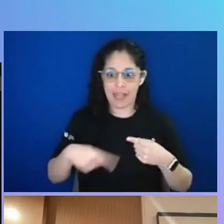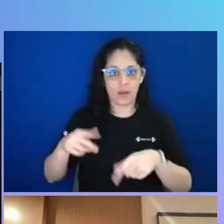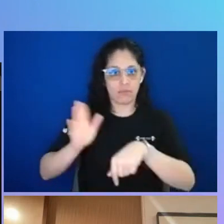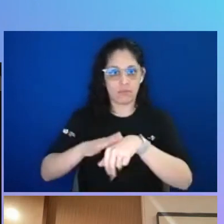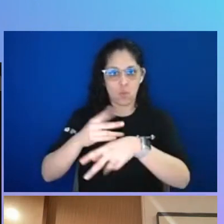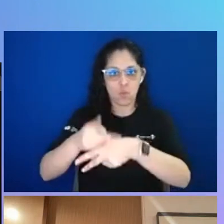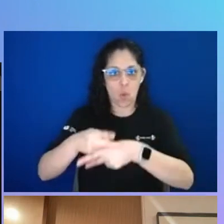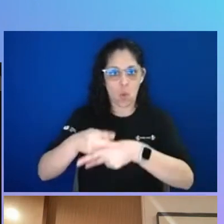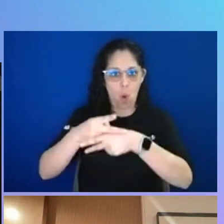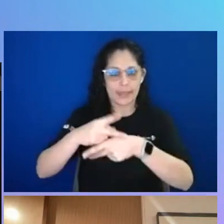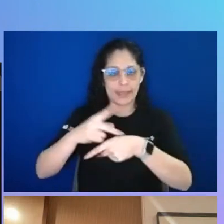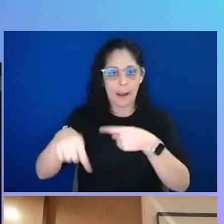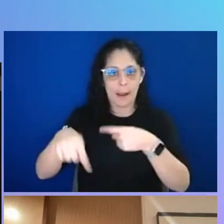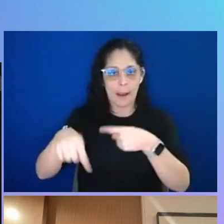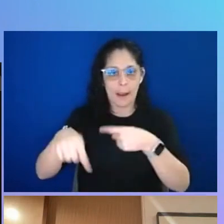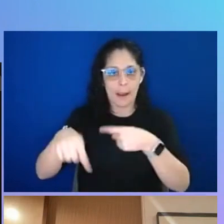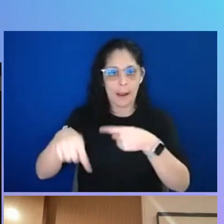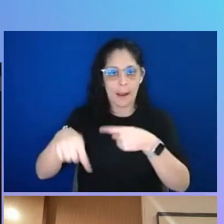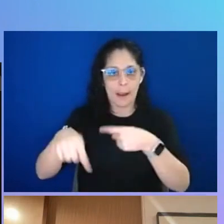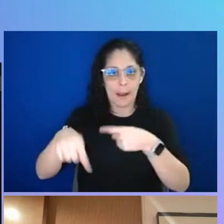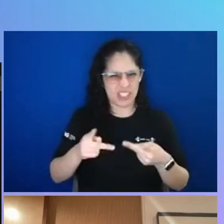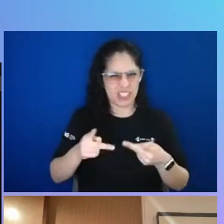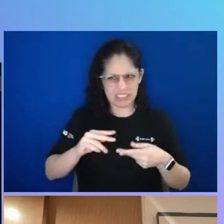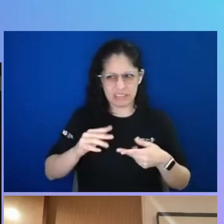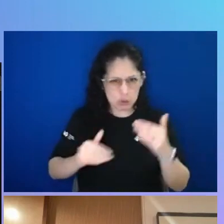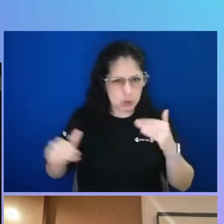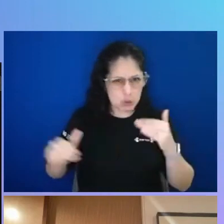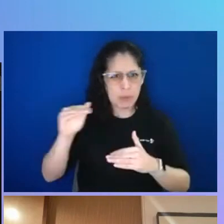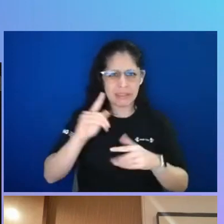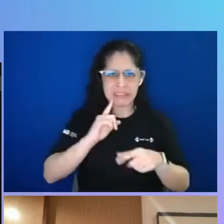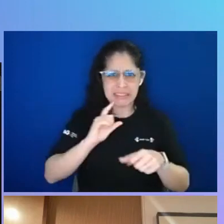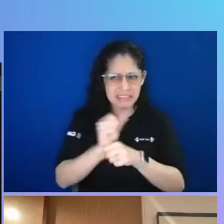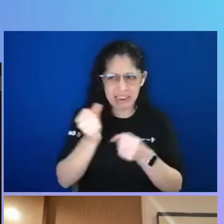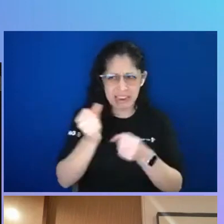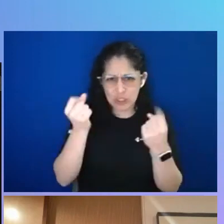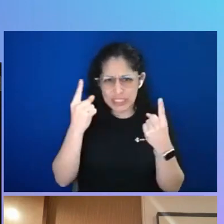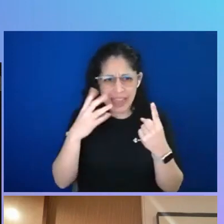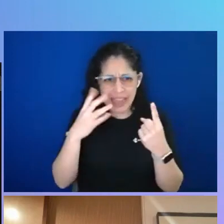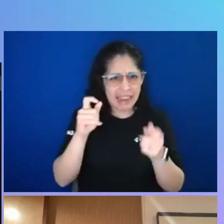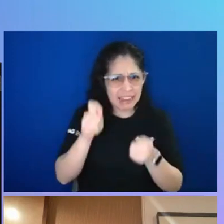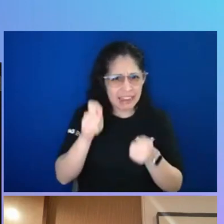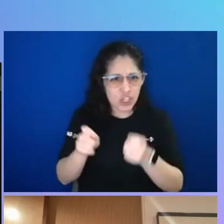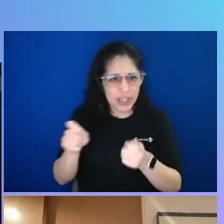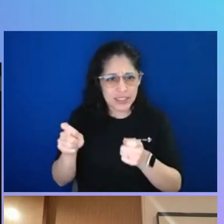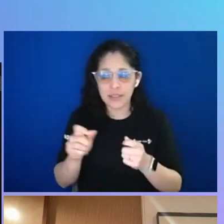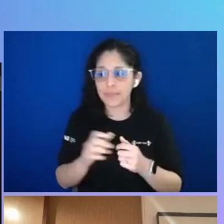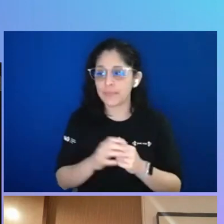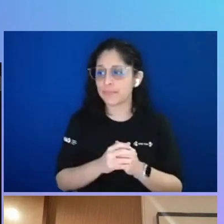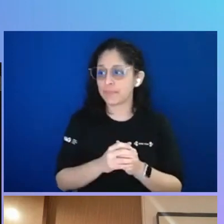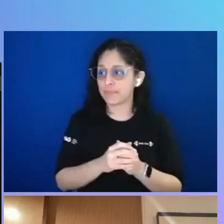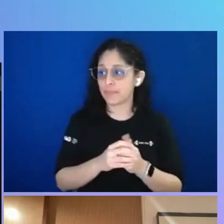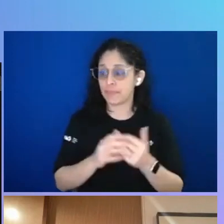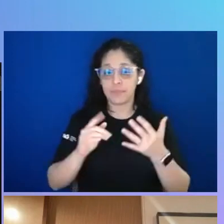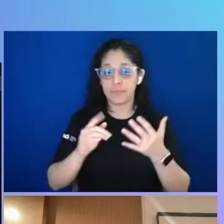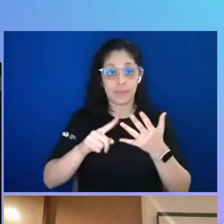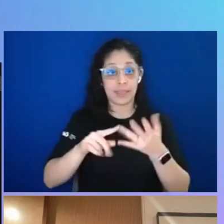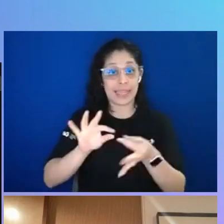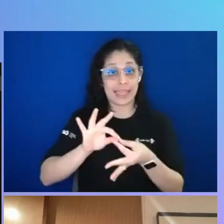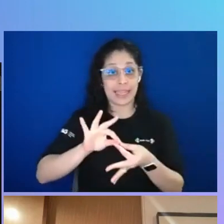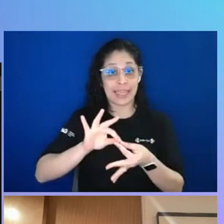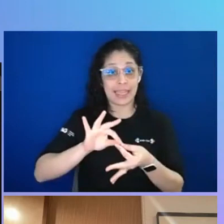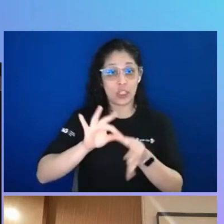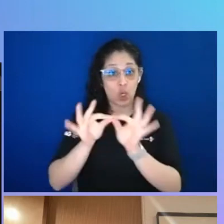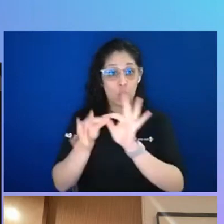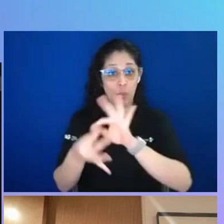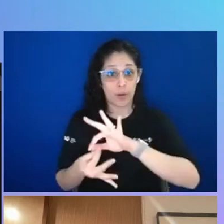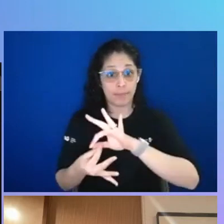Next, interpretation. Do members understand the error, especially non-sighted members, when they cannot see the